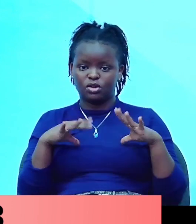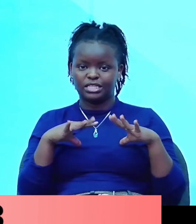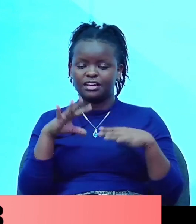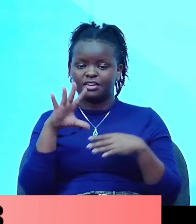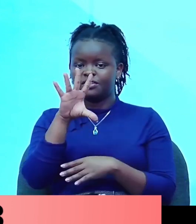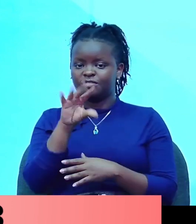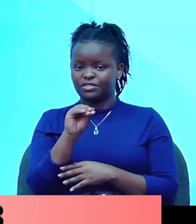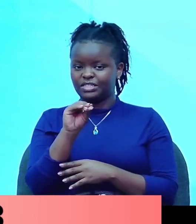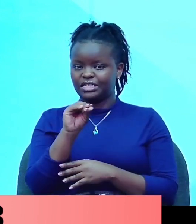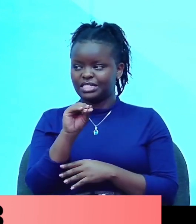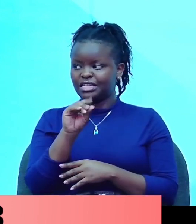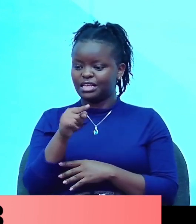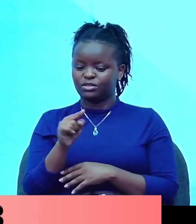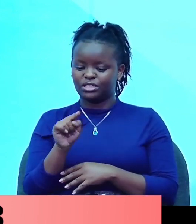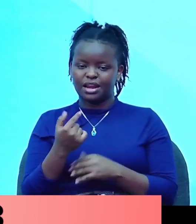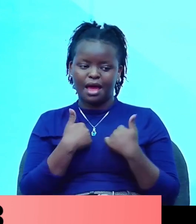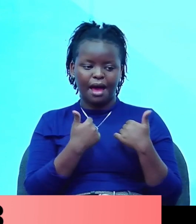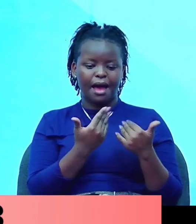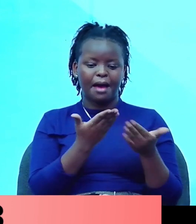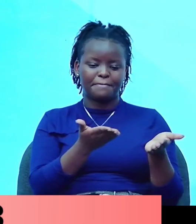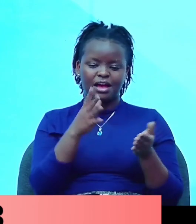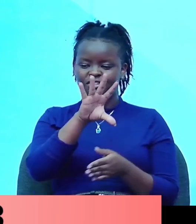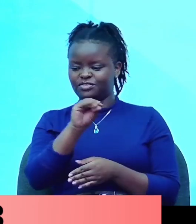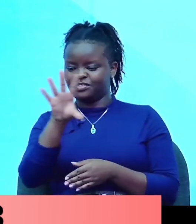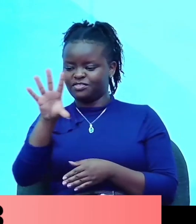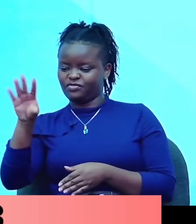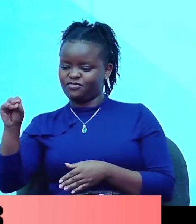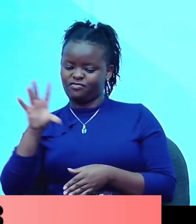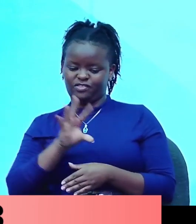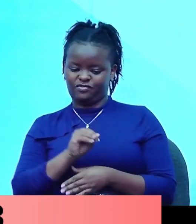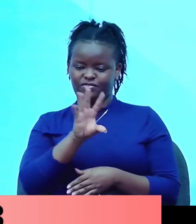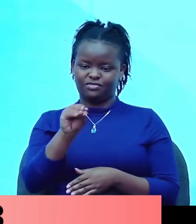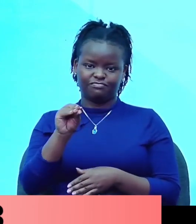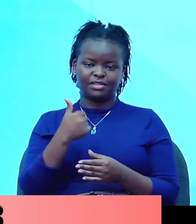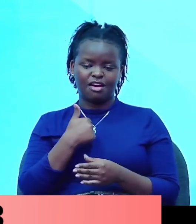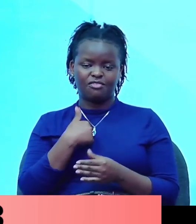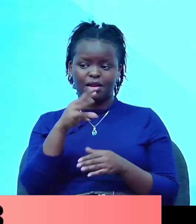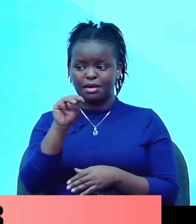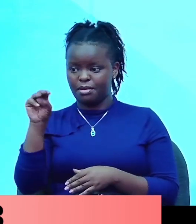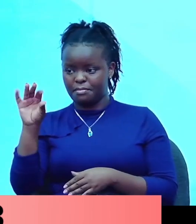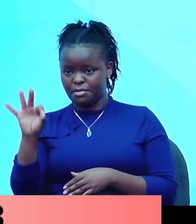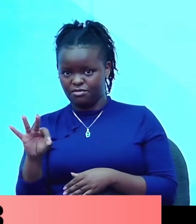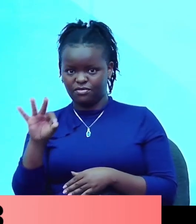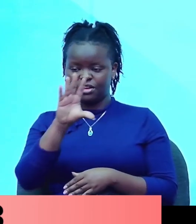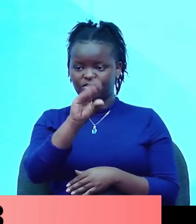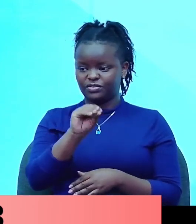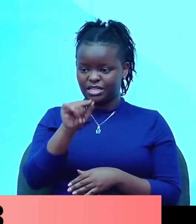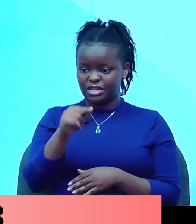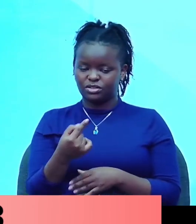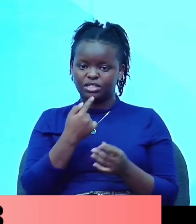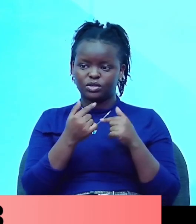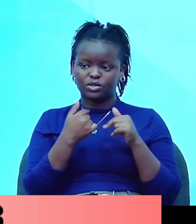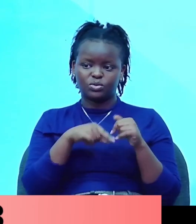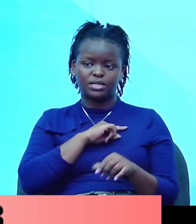in my 2022. Also, we have MMF, another money market fund, 50,000. Talk to us about the